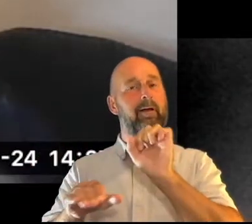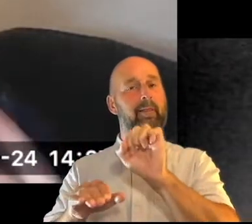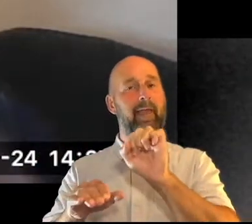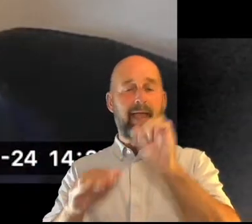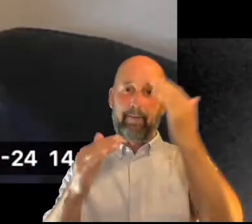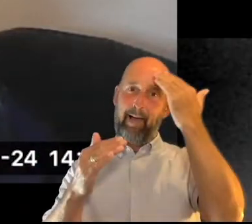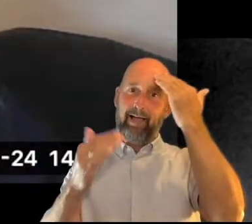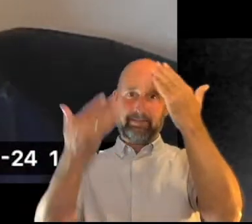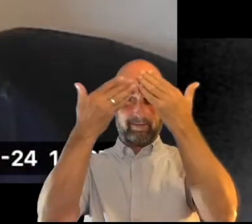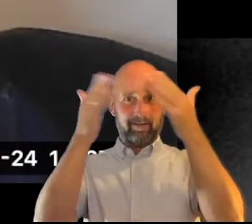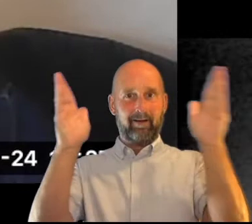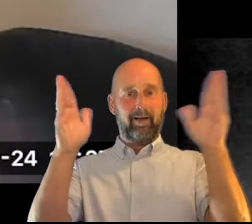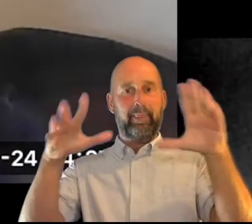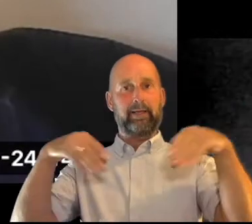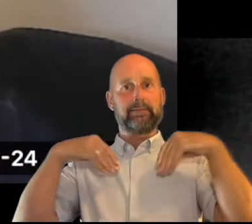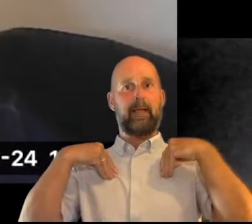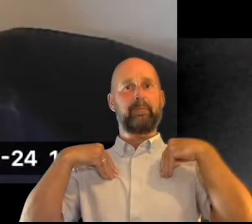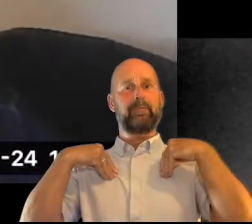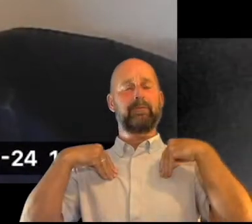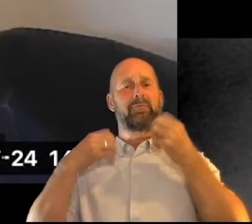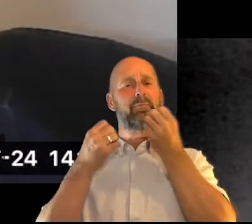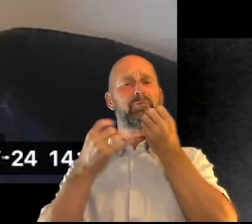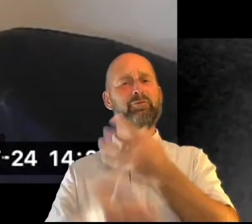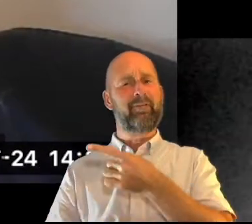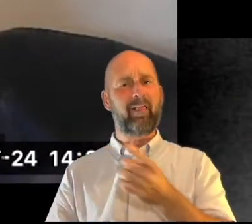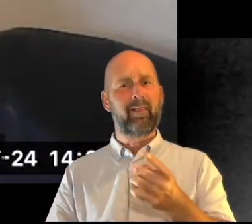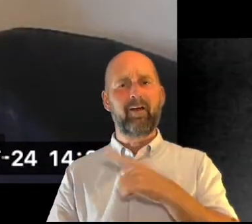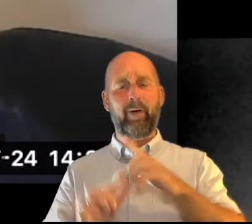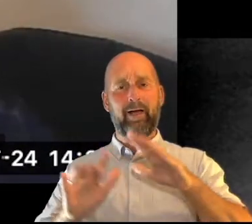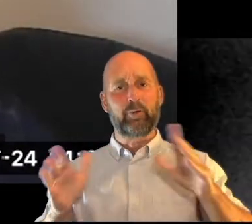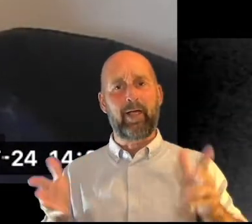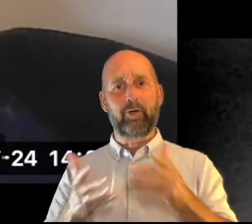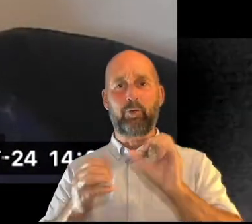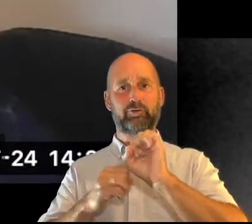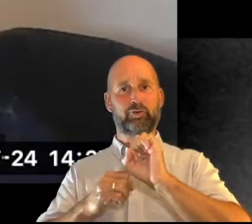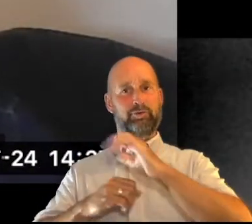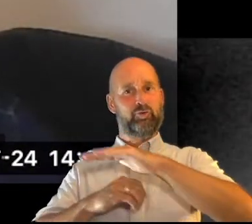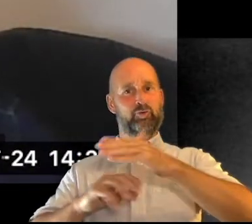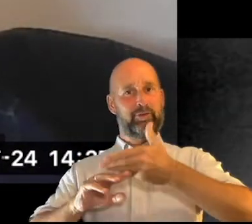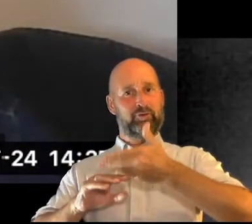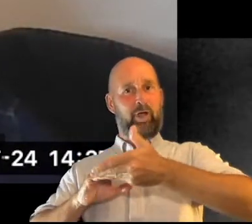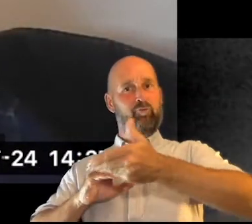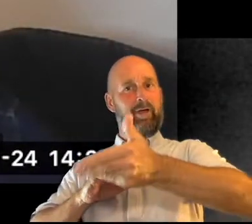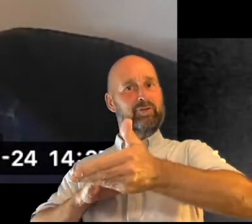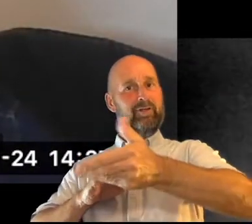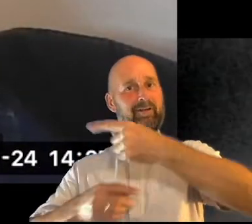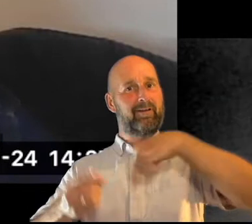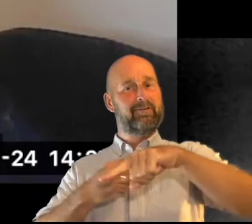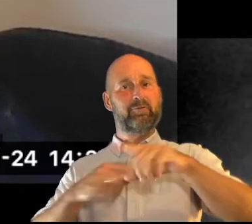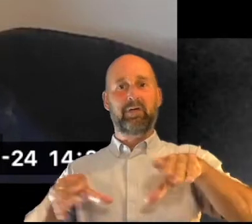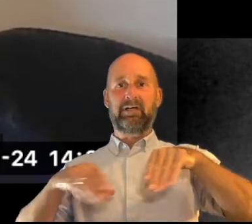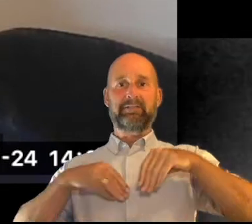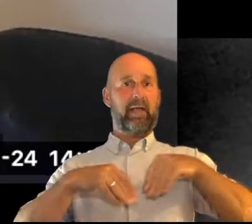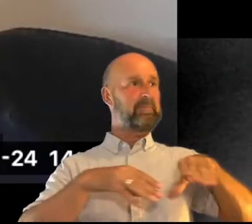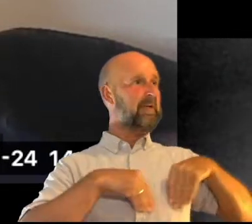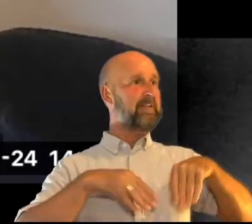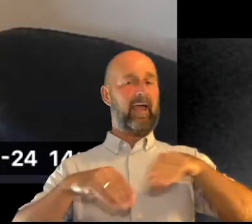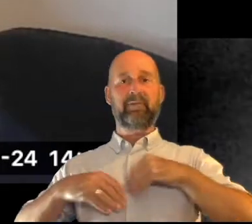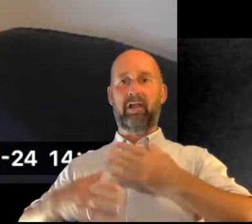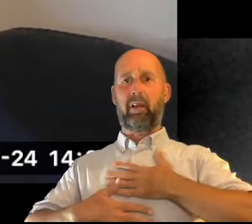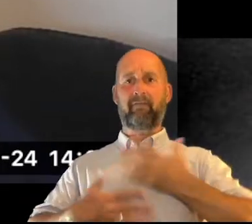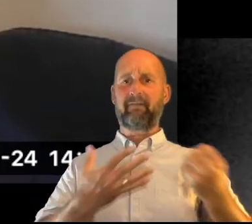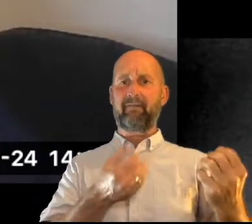accepting minds. It's such an incredible way to just encourage the next generation to be accepting and kind and loving,